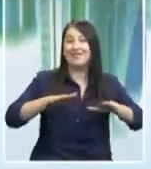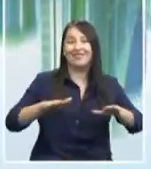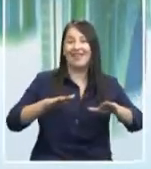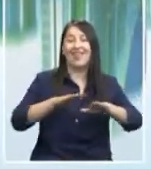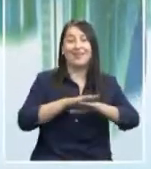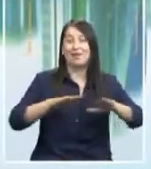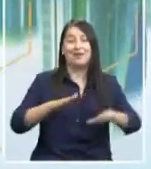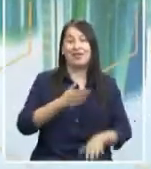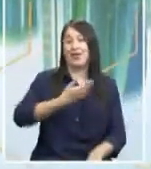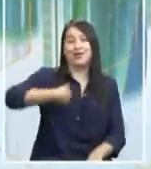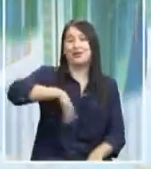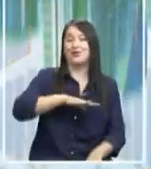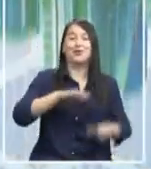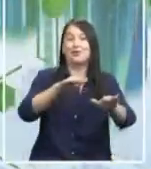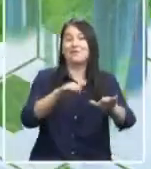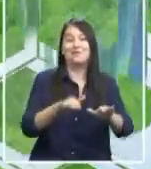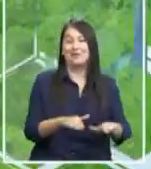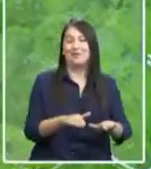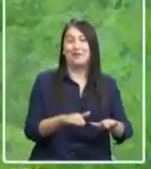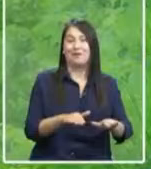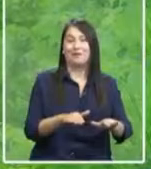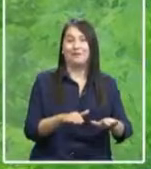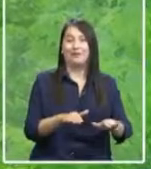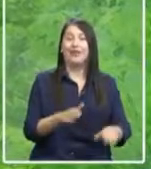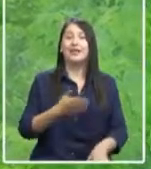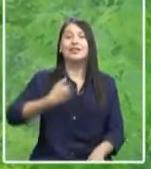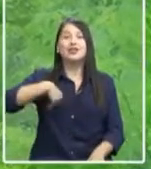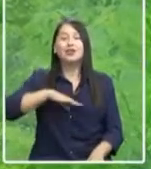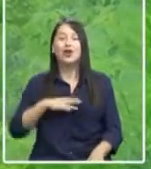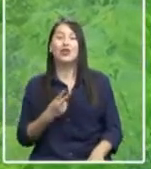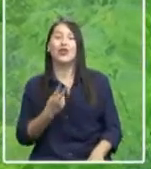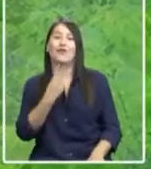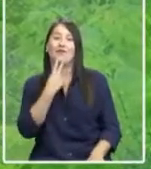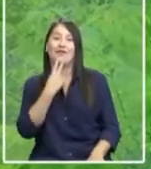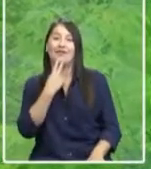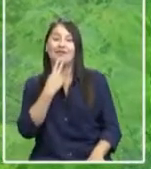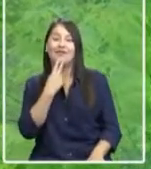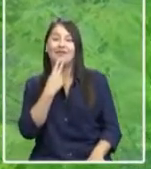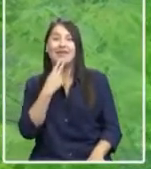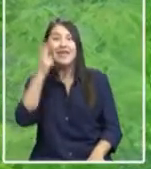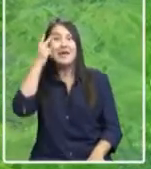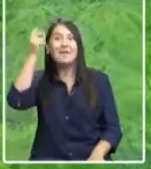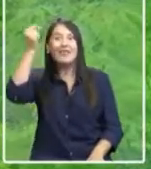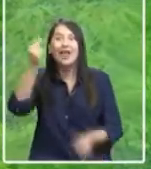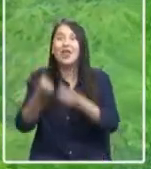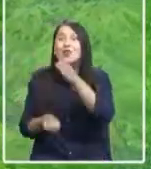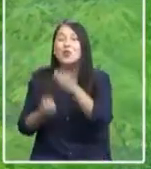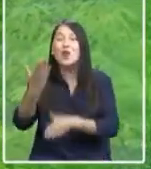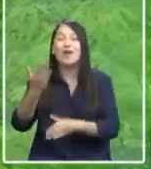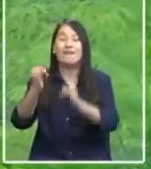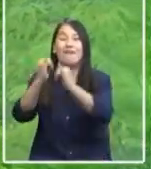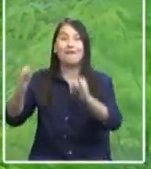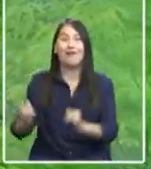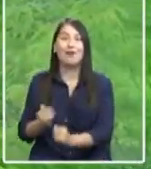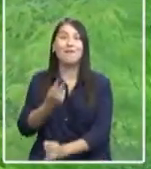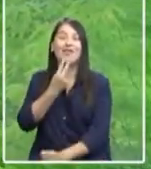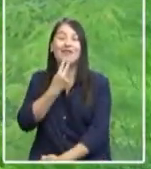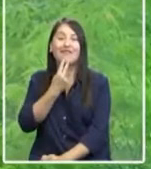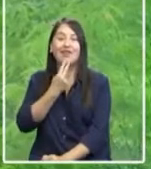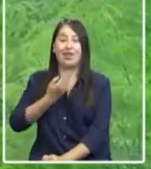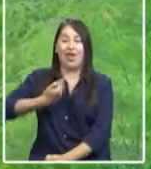life, our decision should be made very clear and transparent. No going